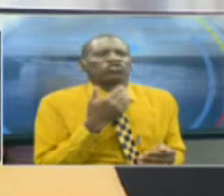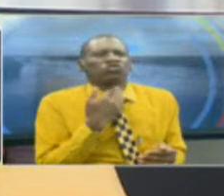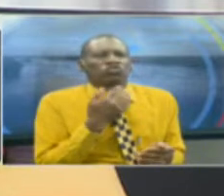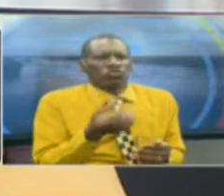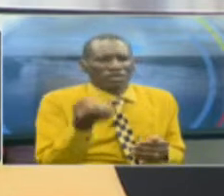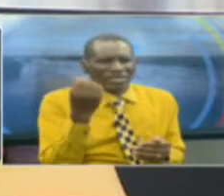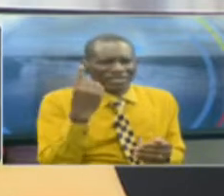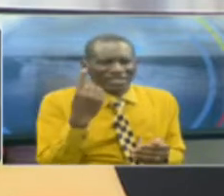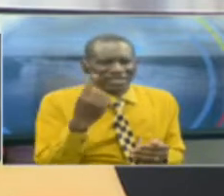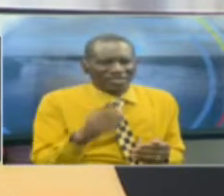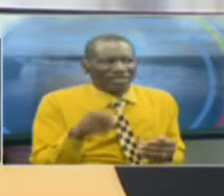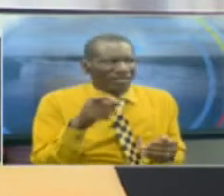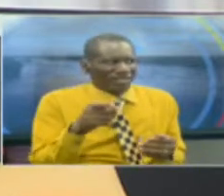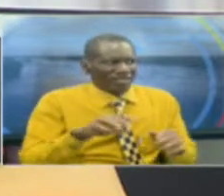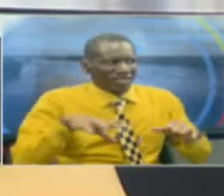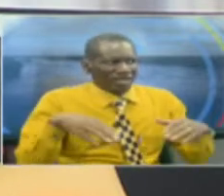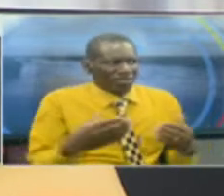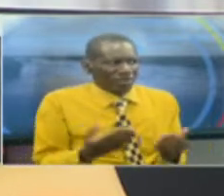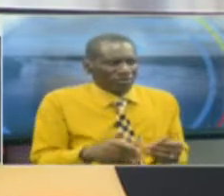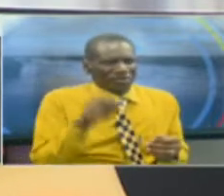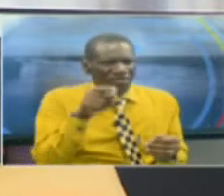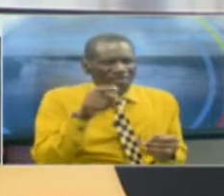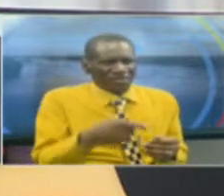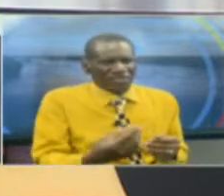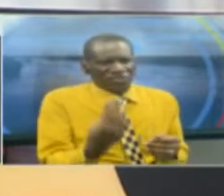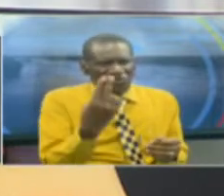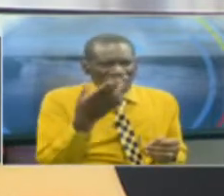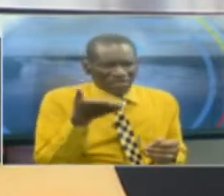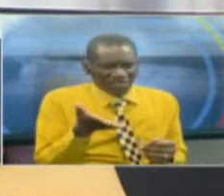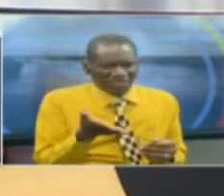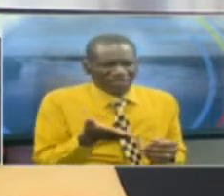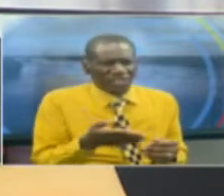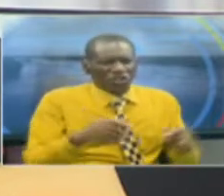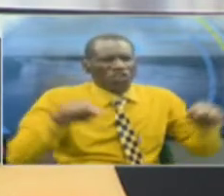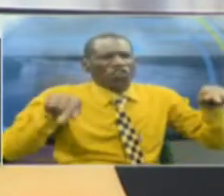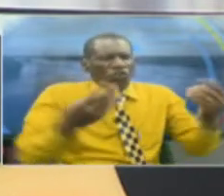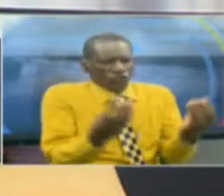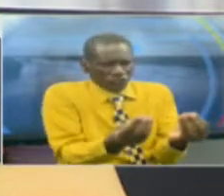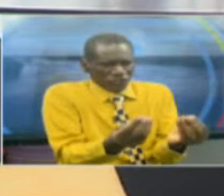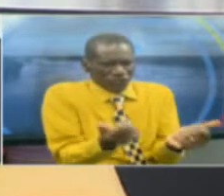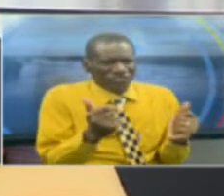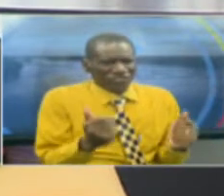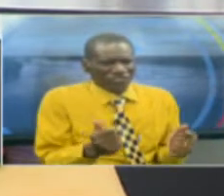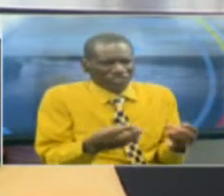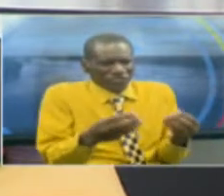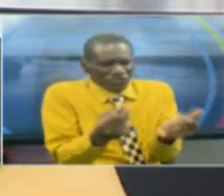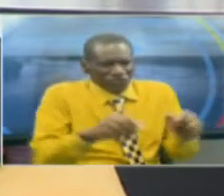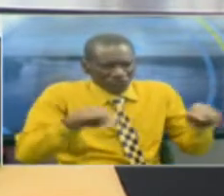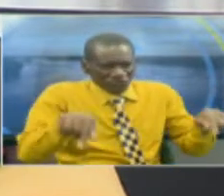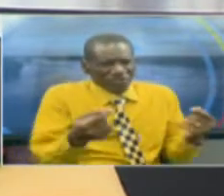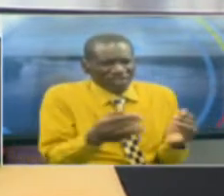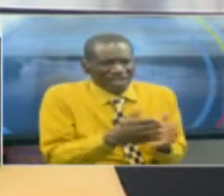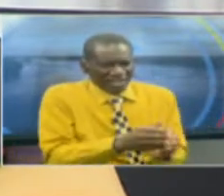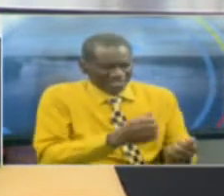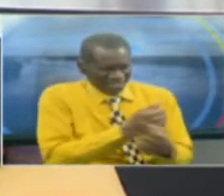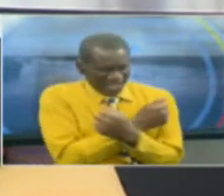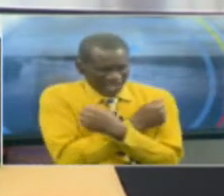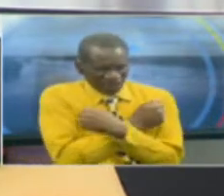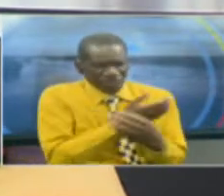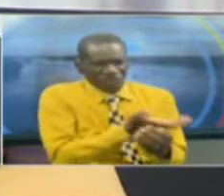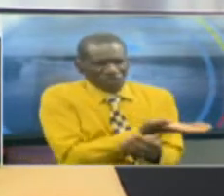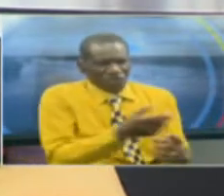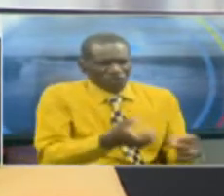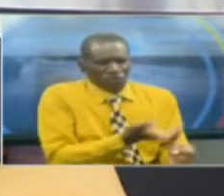understand better about these two things: conflict resolution and intimacy amongst persons